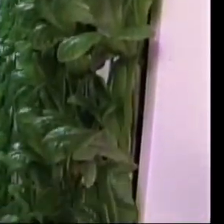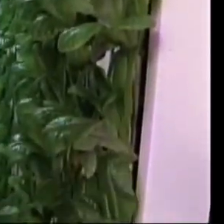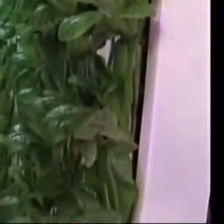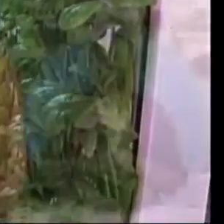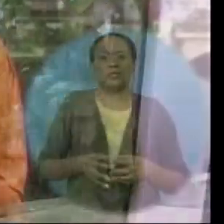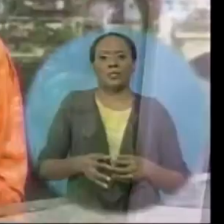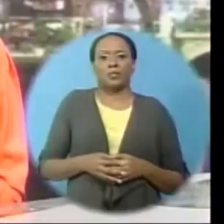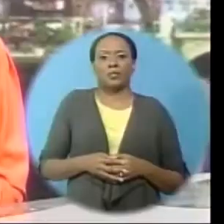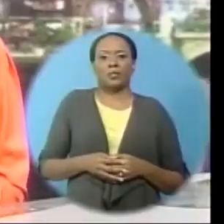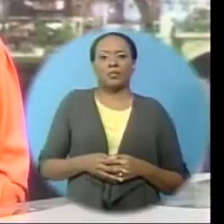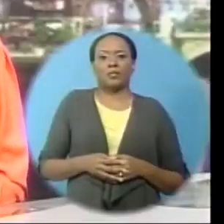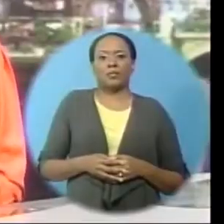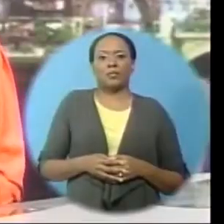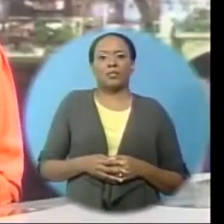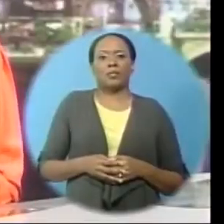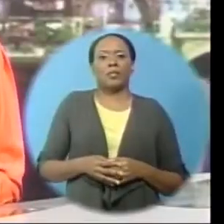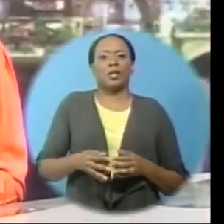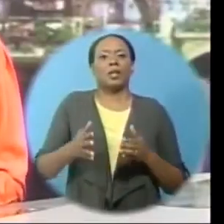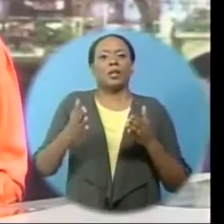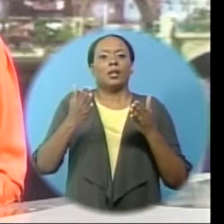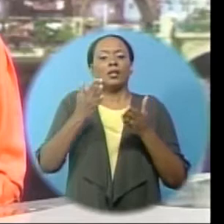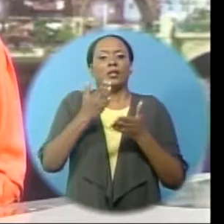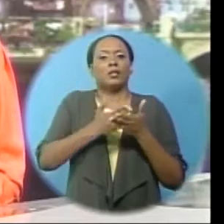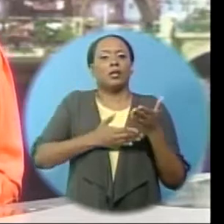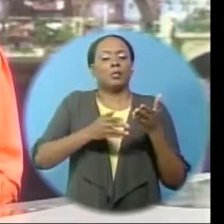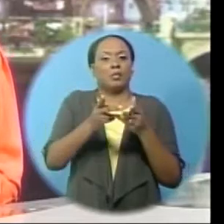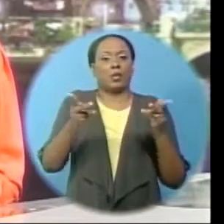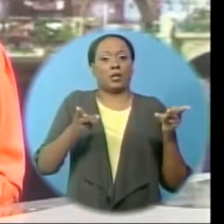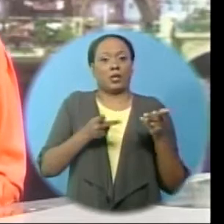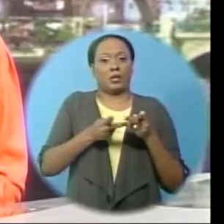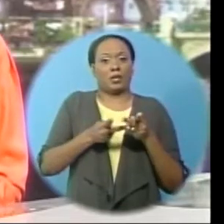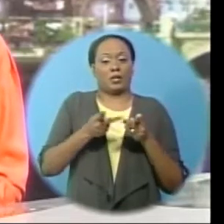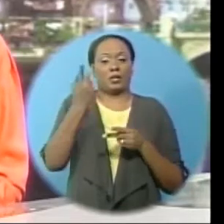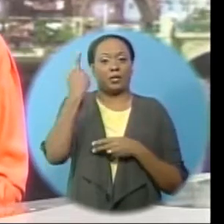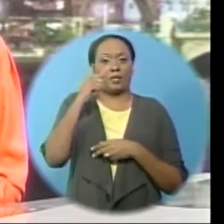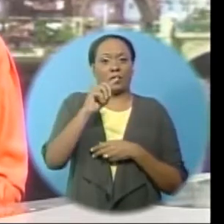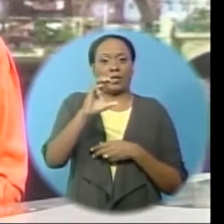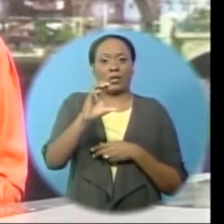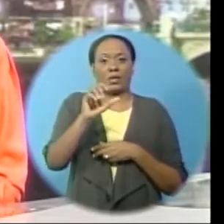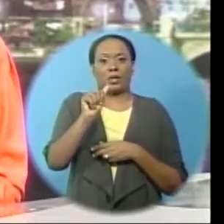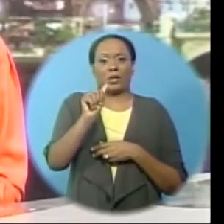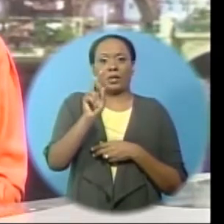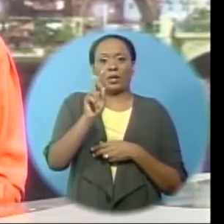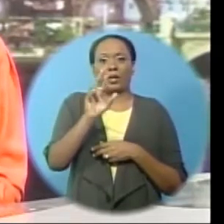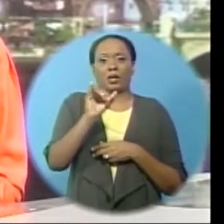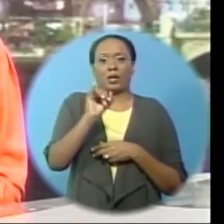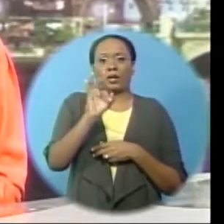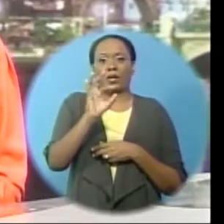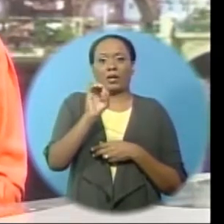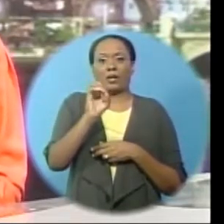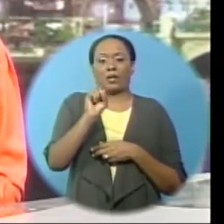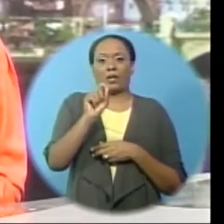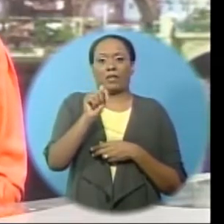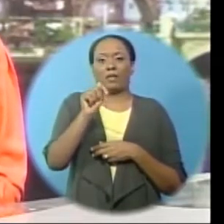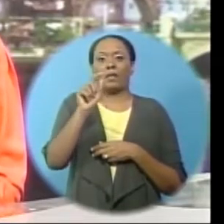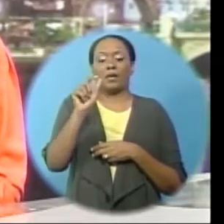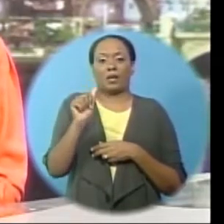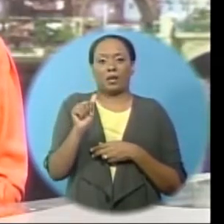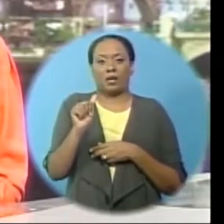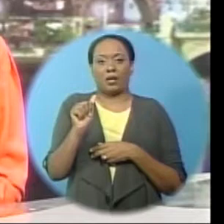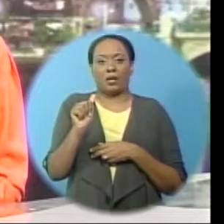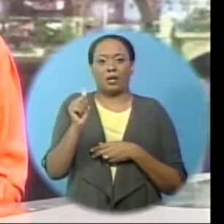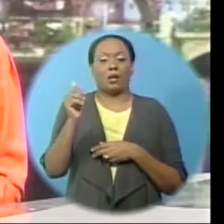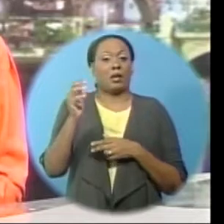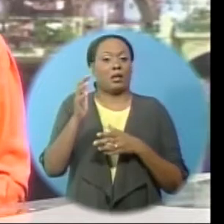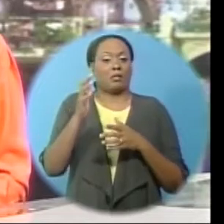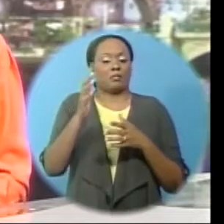CBC News. Venues updated in preparation for Carifesta 13 will not be allowed to run to ruins once the